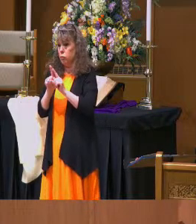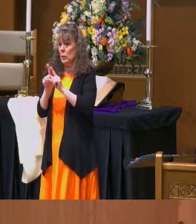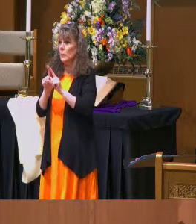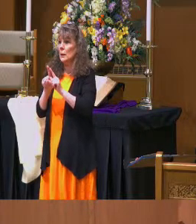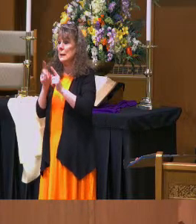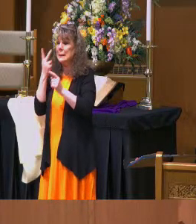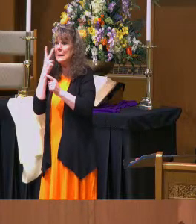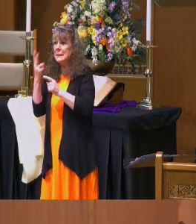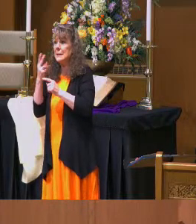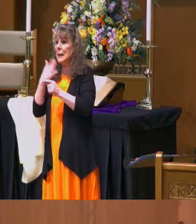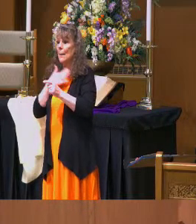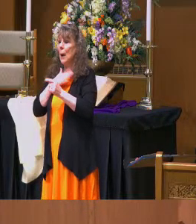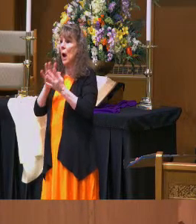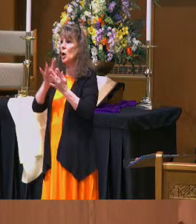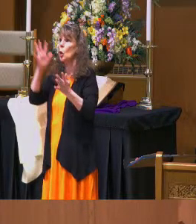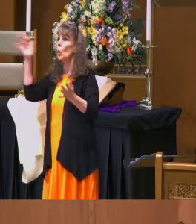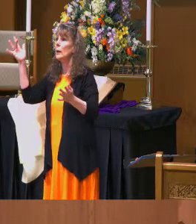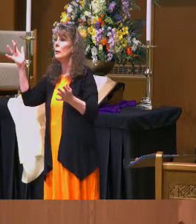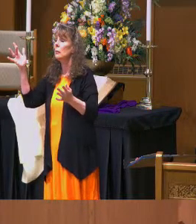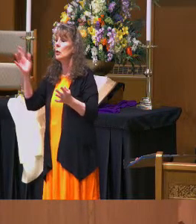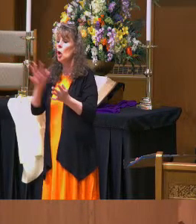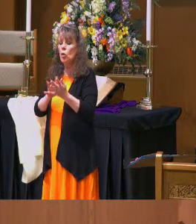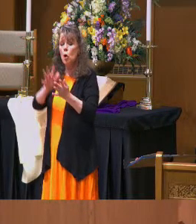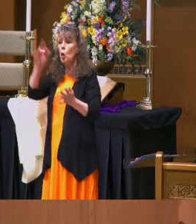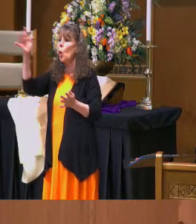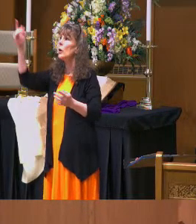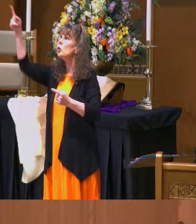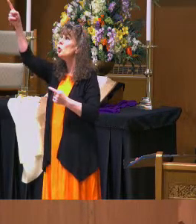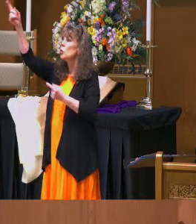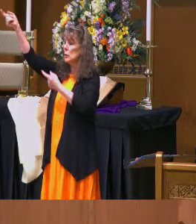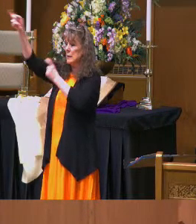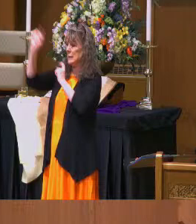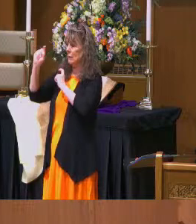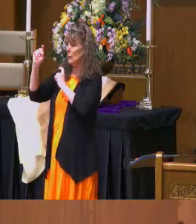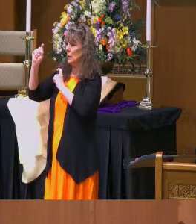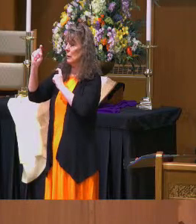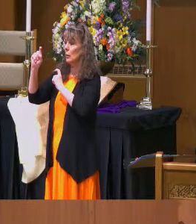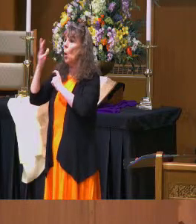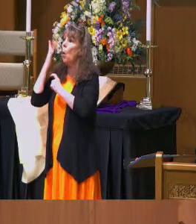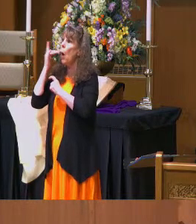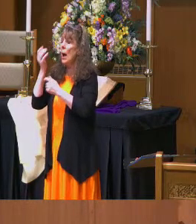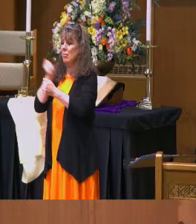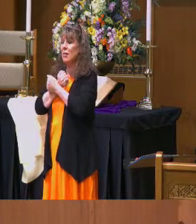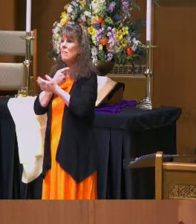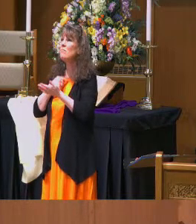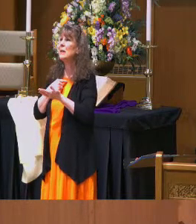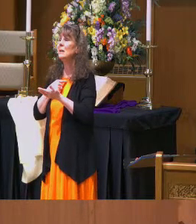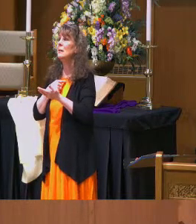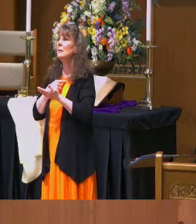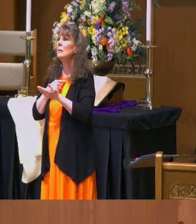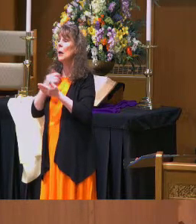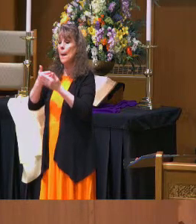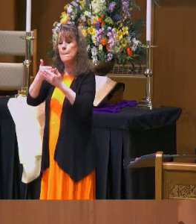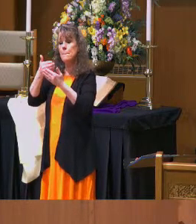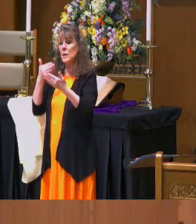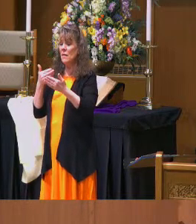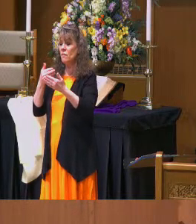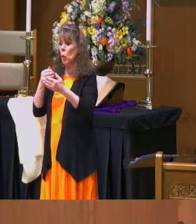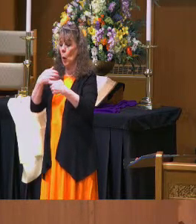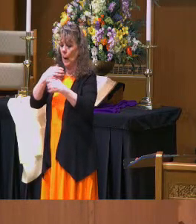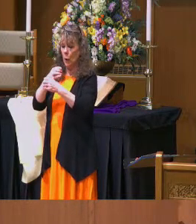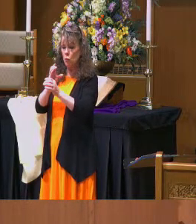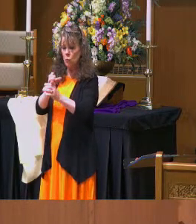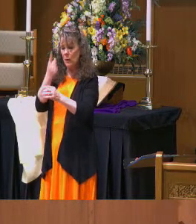see my glory, the glory you have given me before, because you loved me before the creation